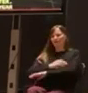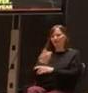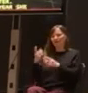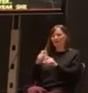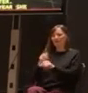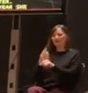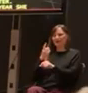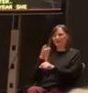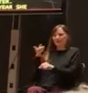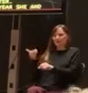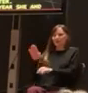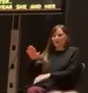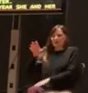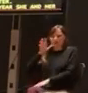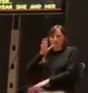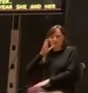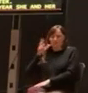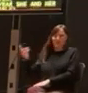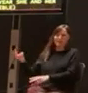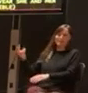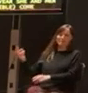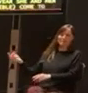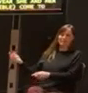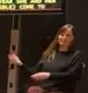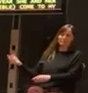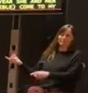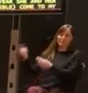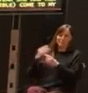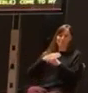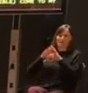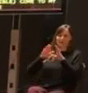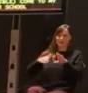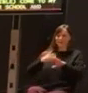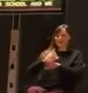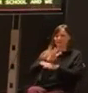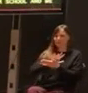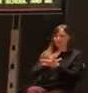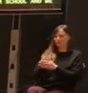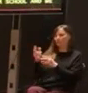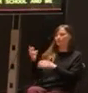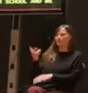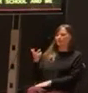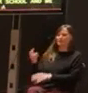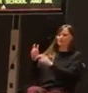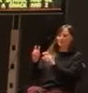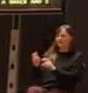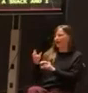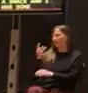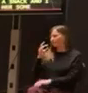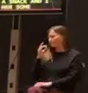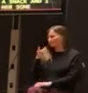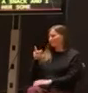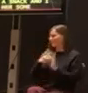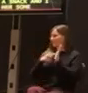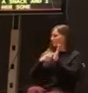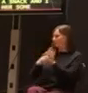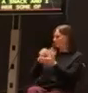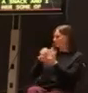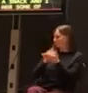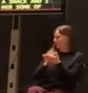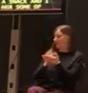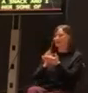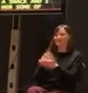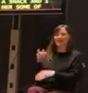twin brother would come to my house after school, and we would have a snack, and I would show her some of the drawings that I was doing. And